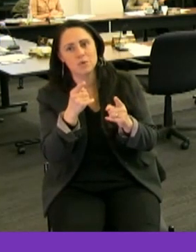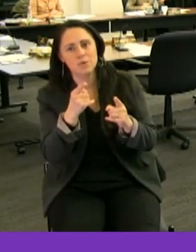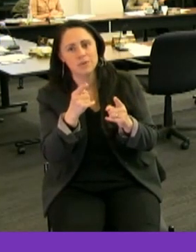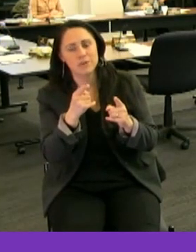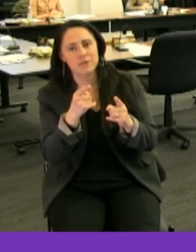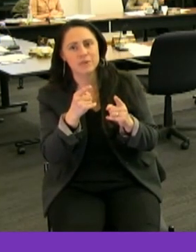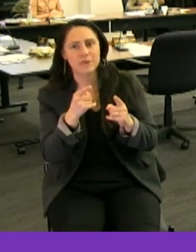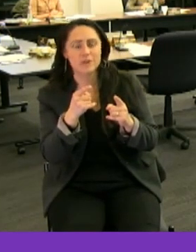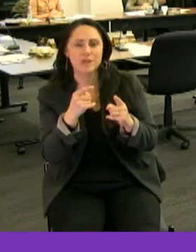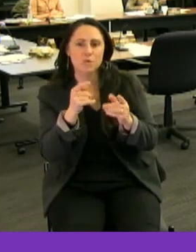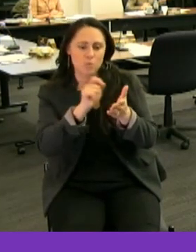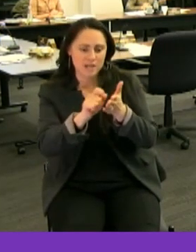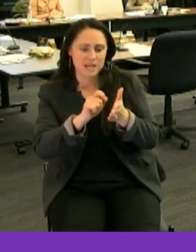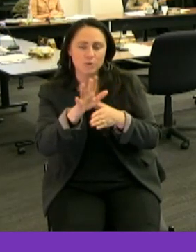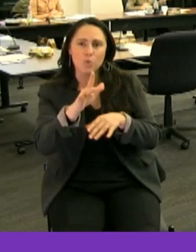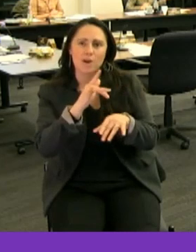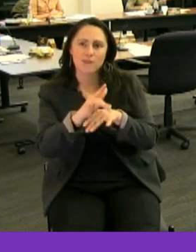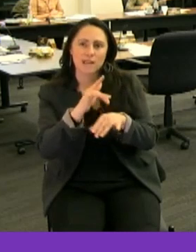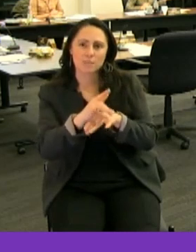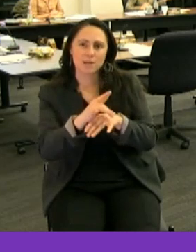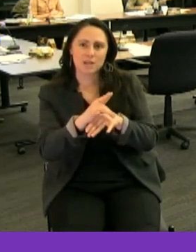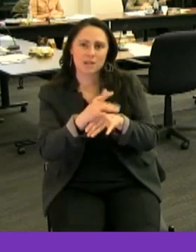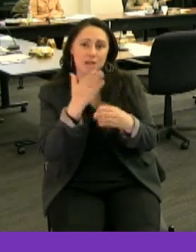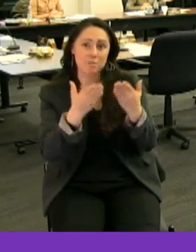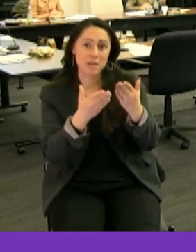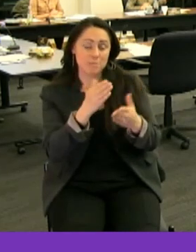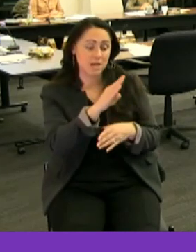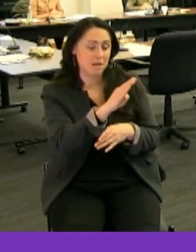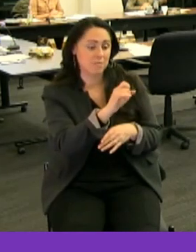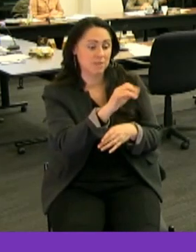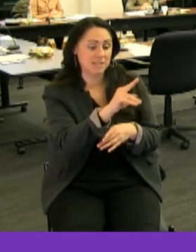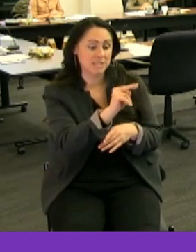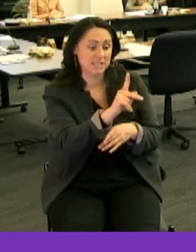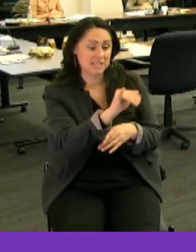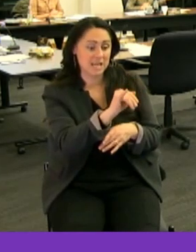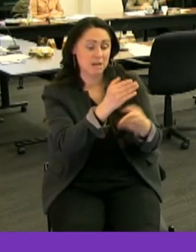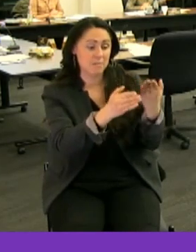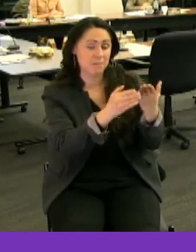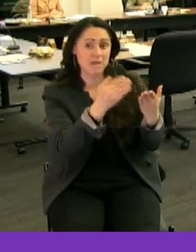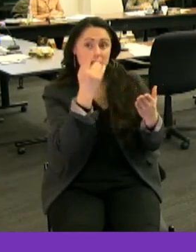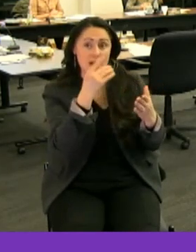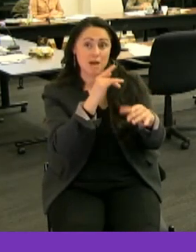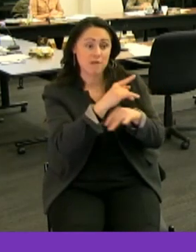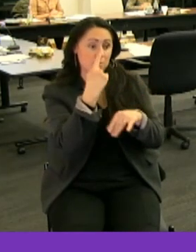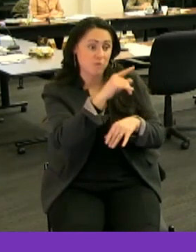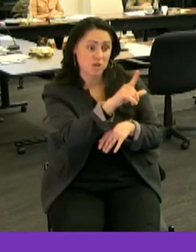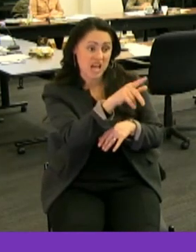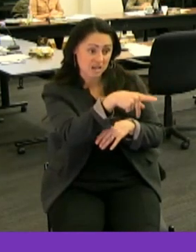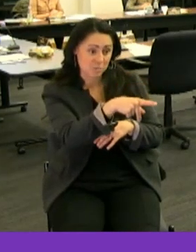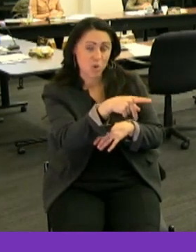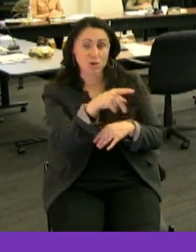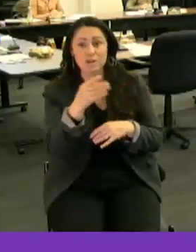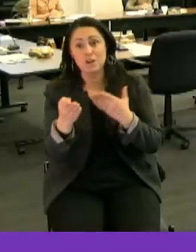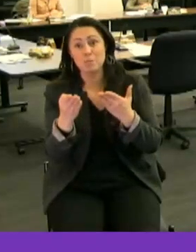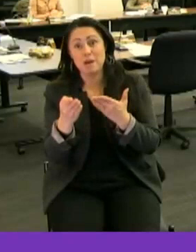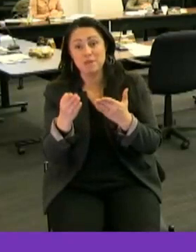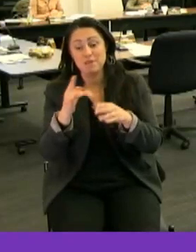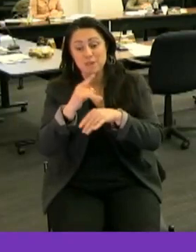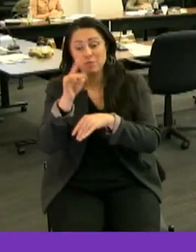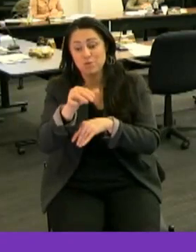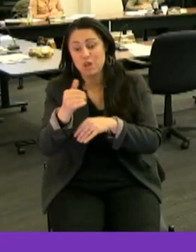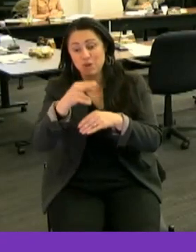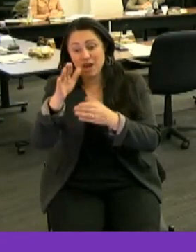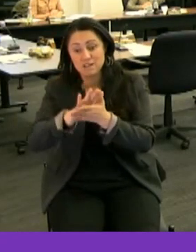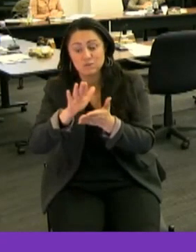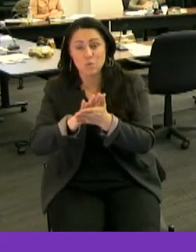your availability, you know, Trustee Budzinski might be available for Lockport where you have Lincoln Way, so then we can split that up.